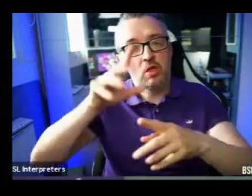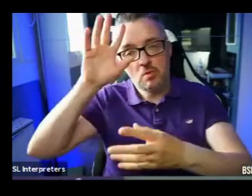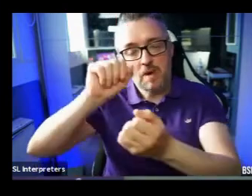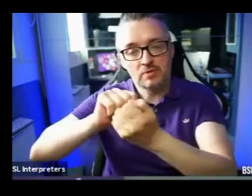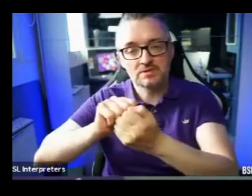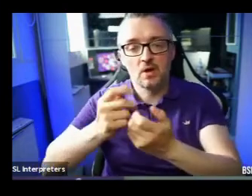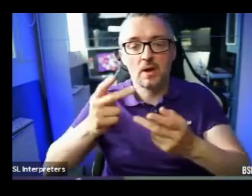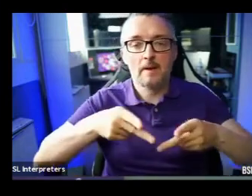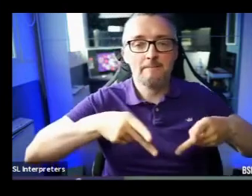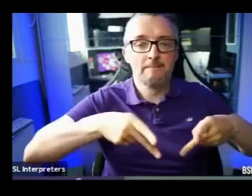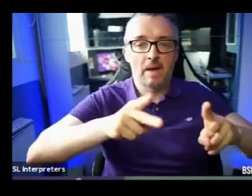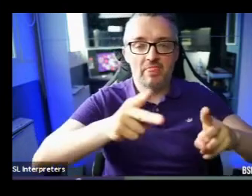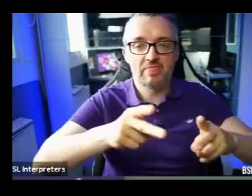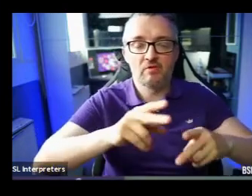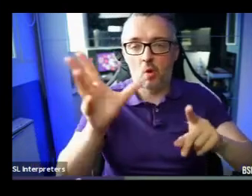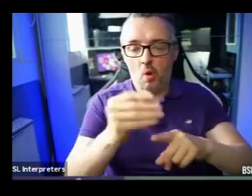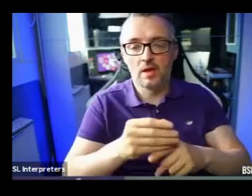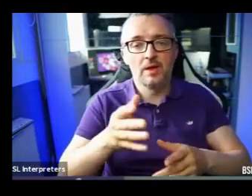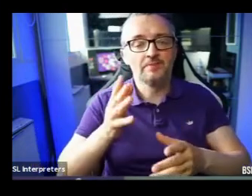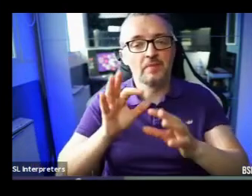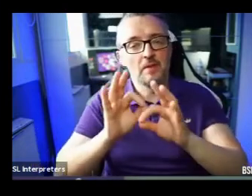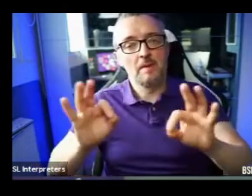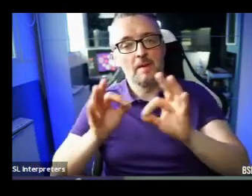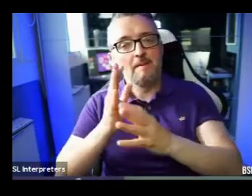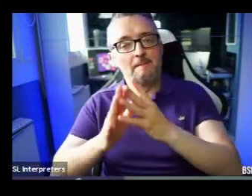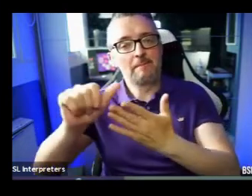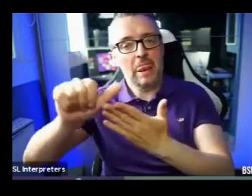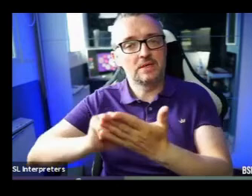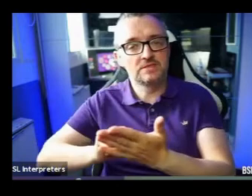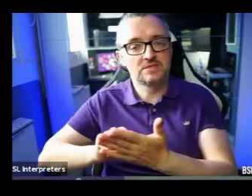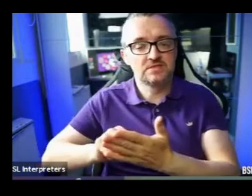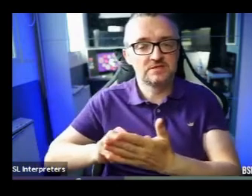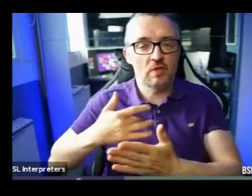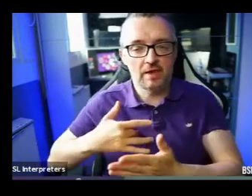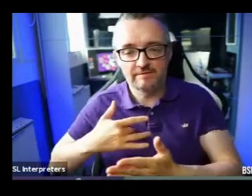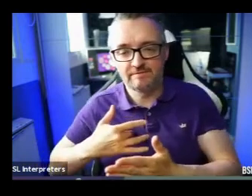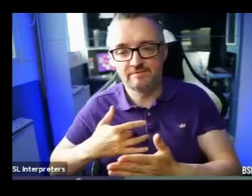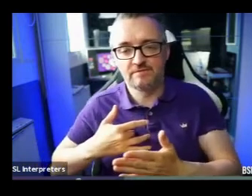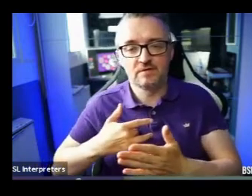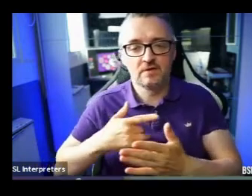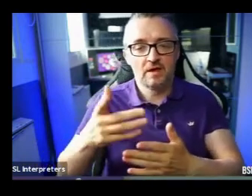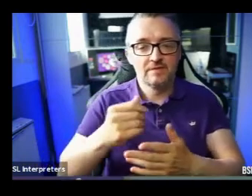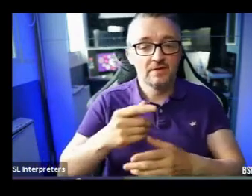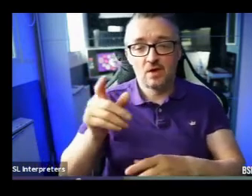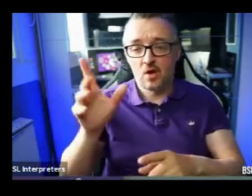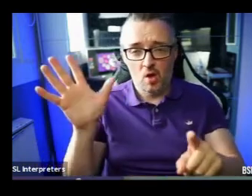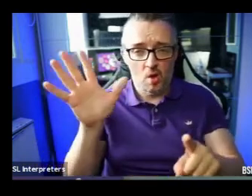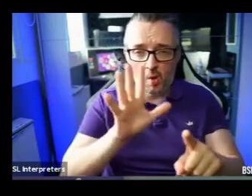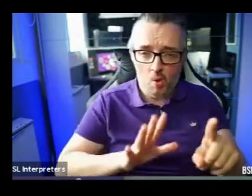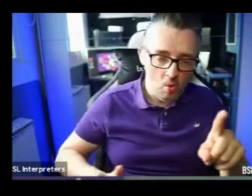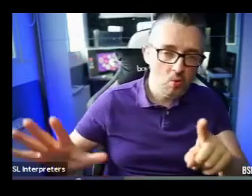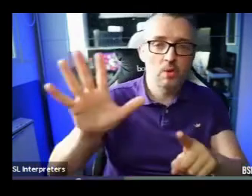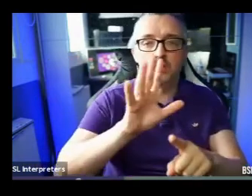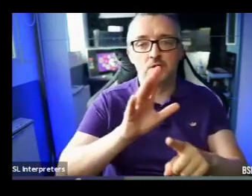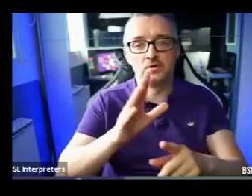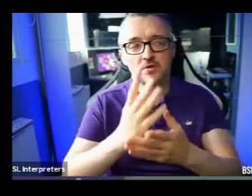football memories, Pass for All, Playlists for Life, Hearts and Minds. I've got here obviously dementia carers' voices.